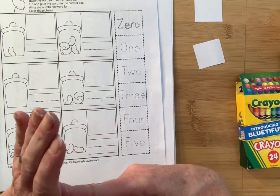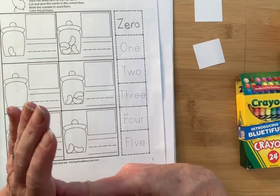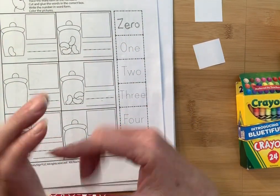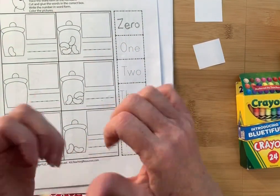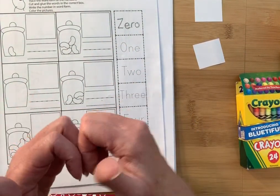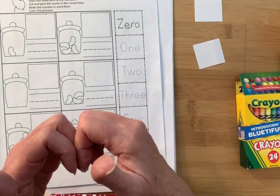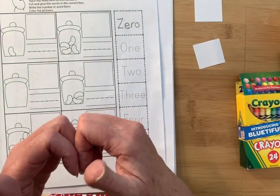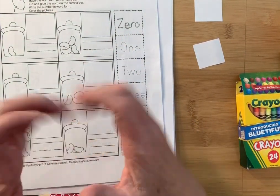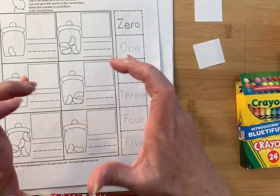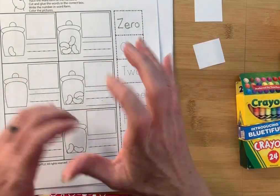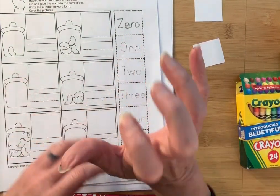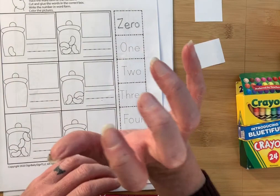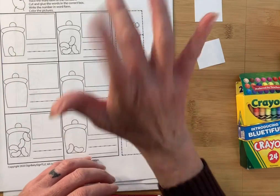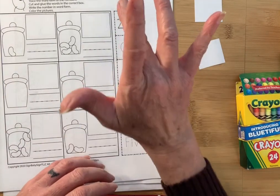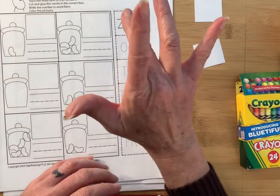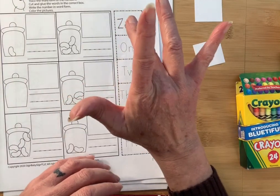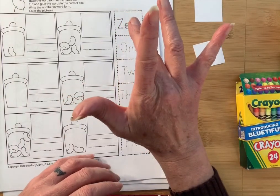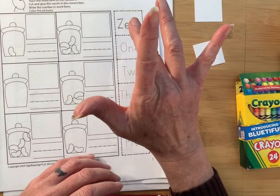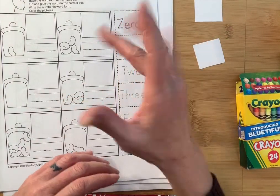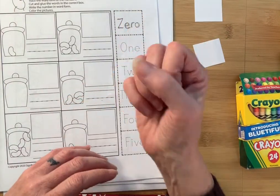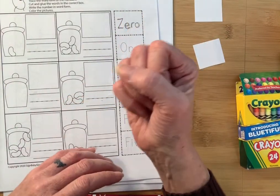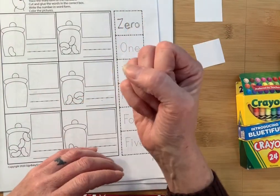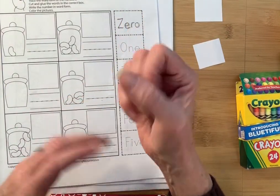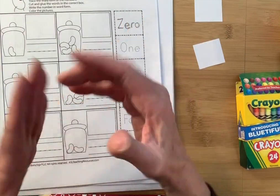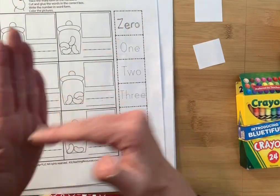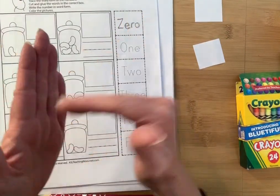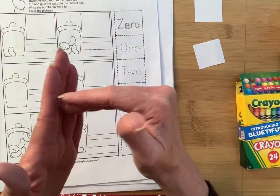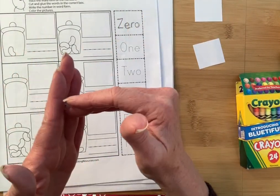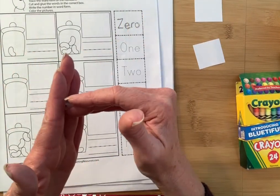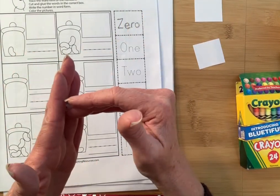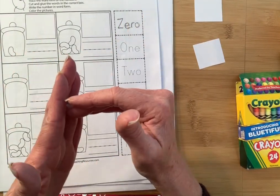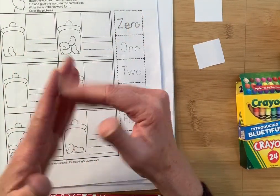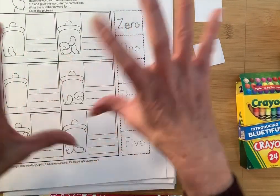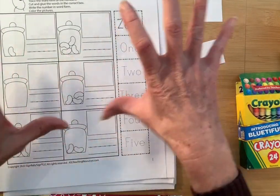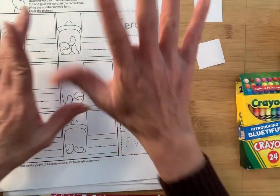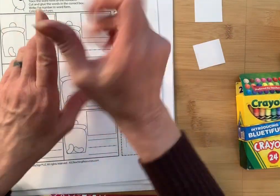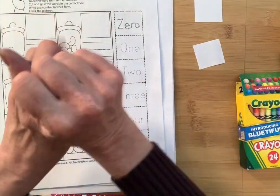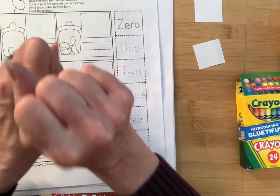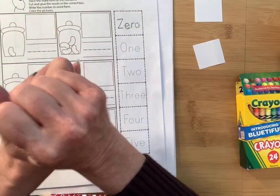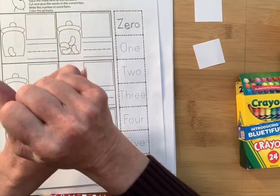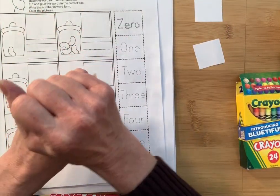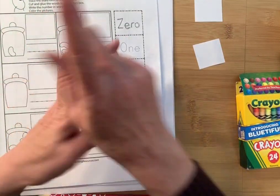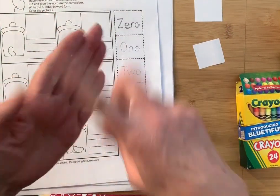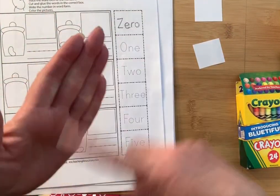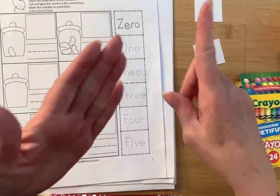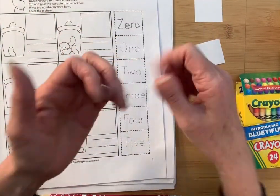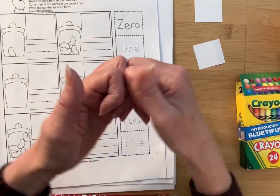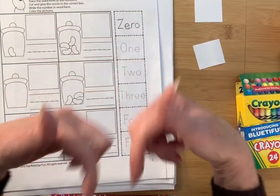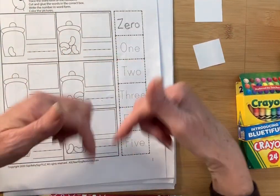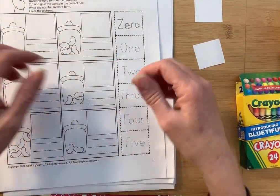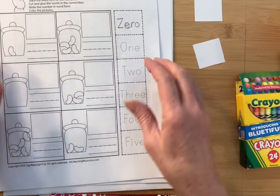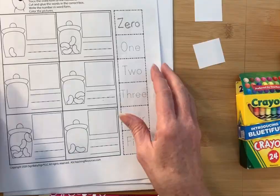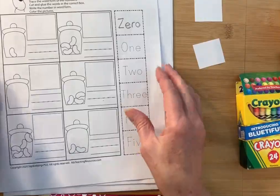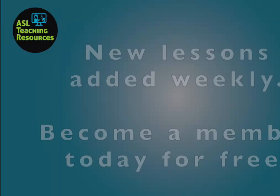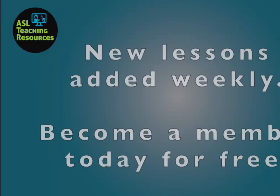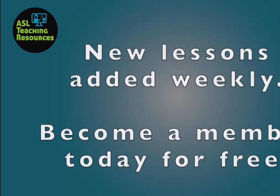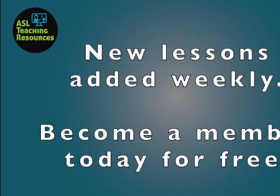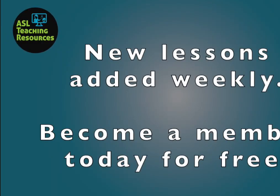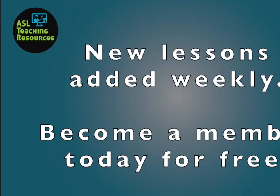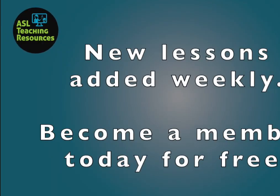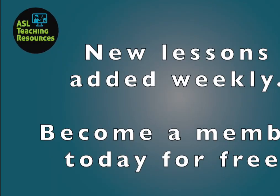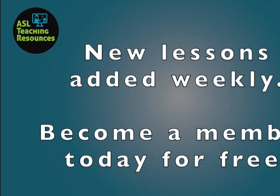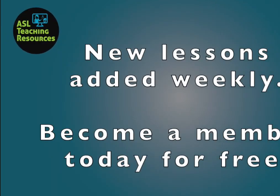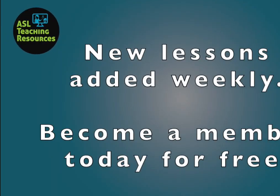show you how to do it, and you're going to be hitting pause often doing your own work, and then you can check with me.